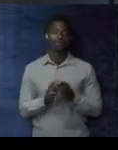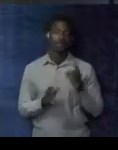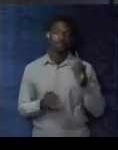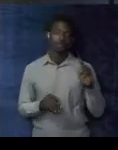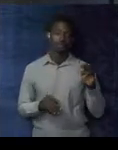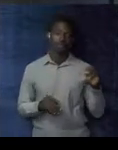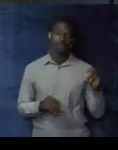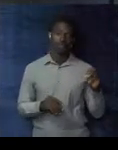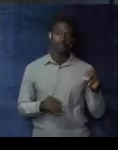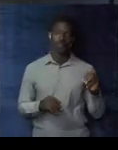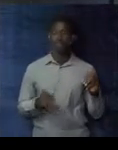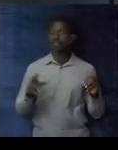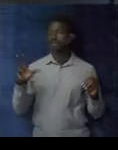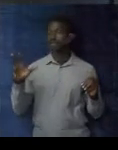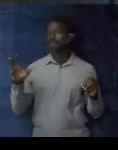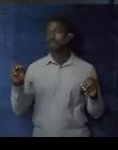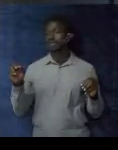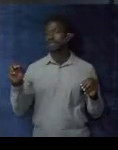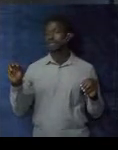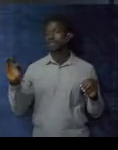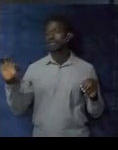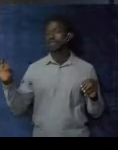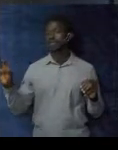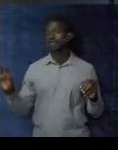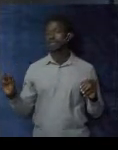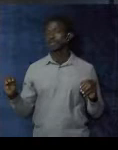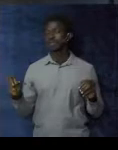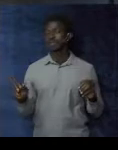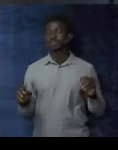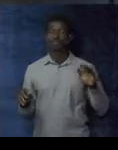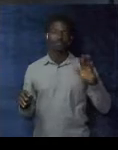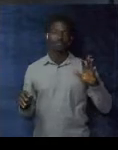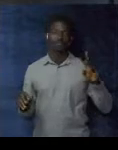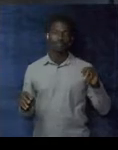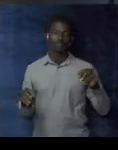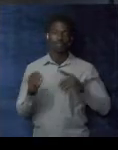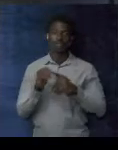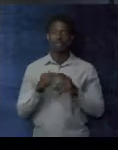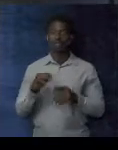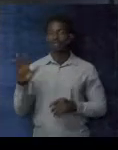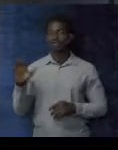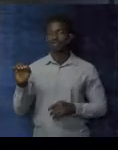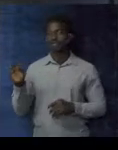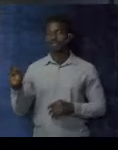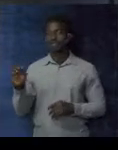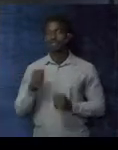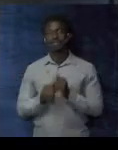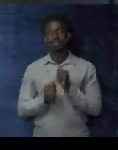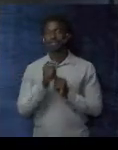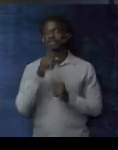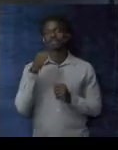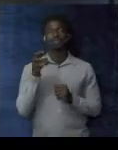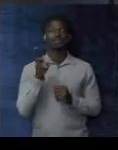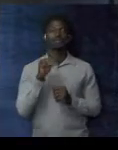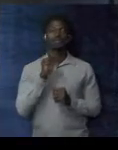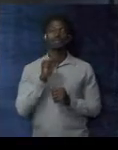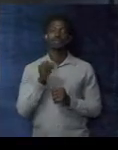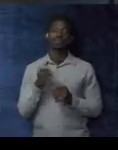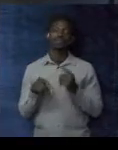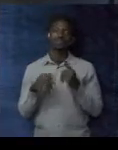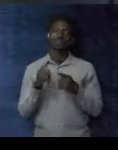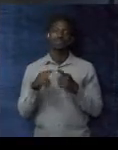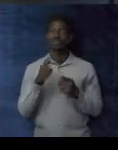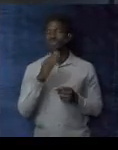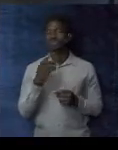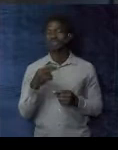Is it 1 meter? Is it 30 centimeters? Is it 5 meters? Is it 50 meters? Which one of them corresponds,